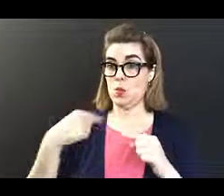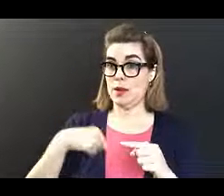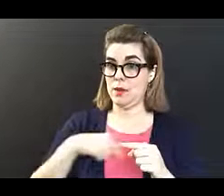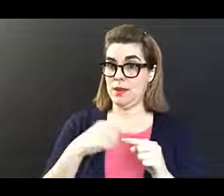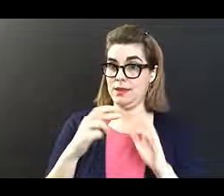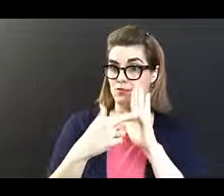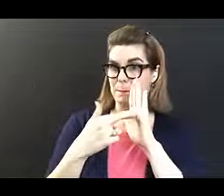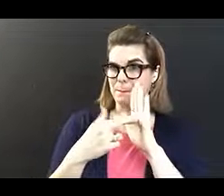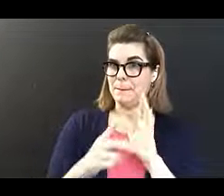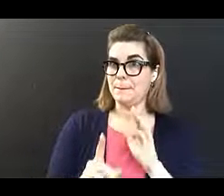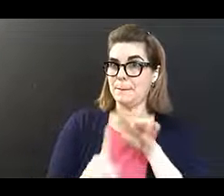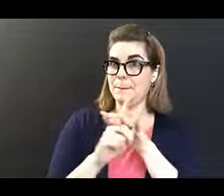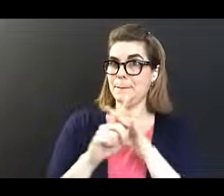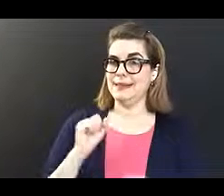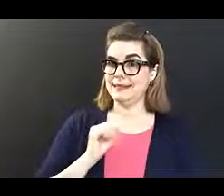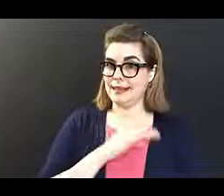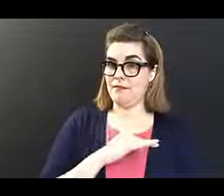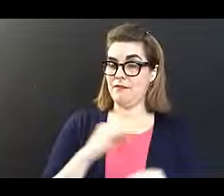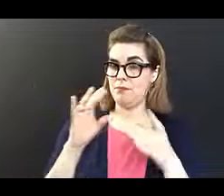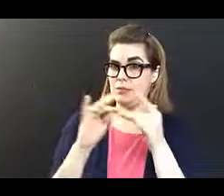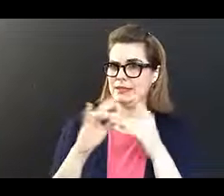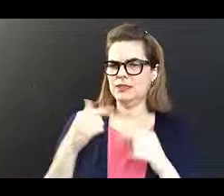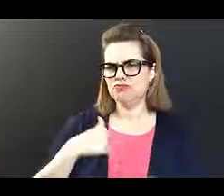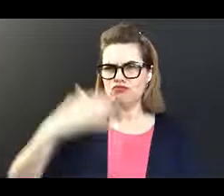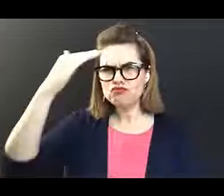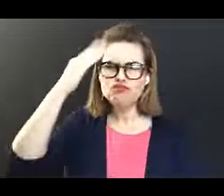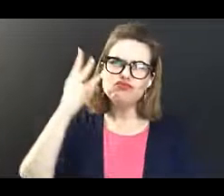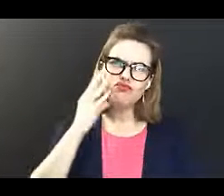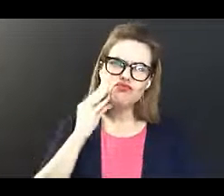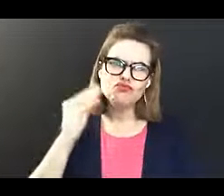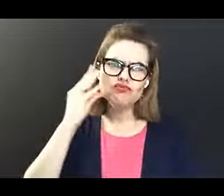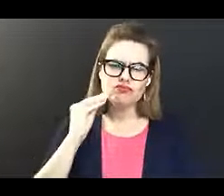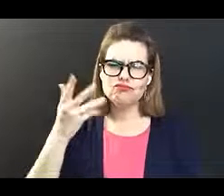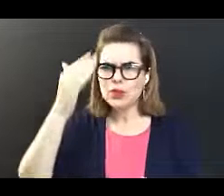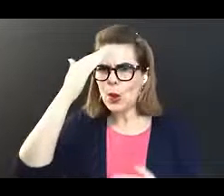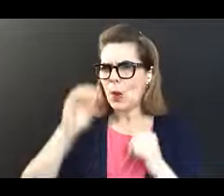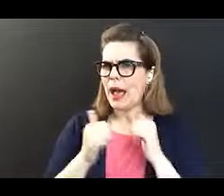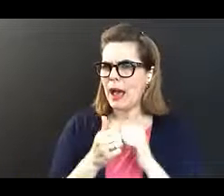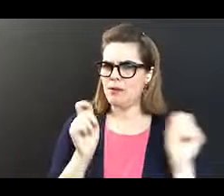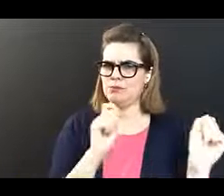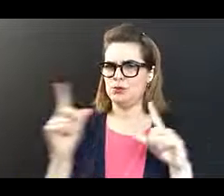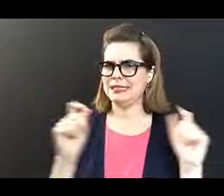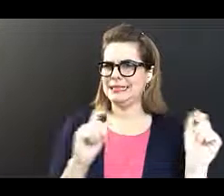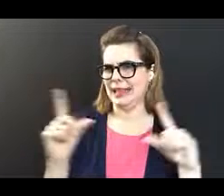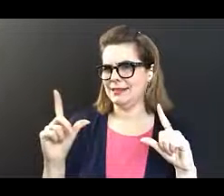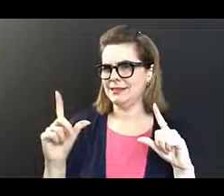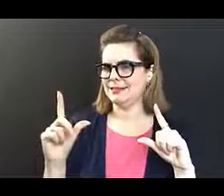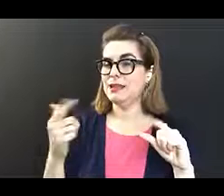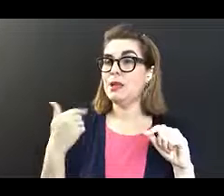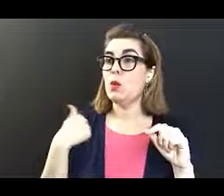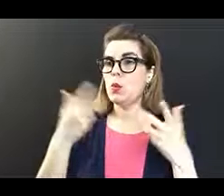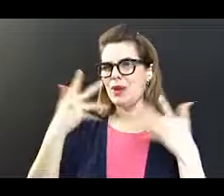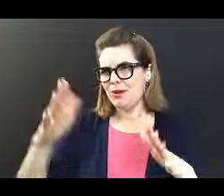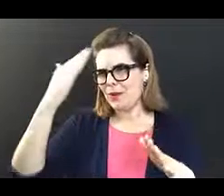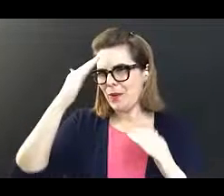all have experience with doing at the high school level. So bringing it down to the middle school level won't be any trouble for